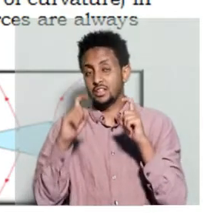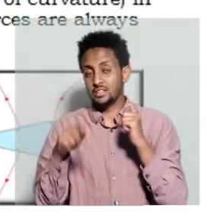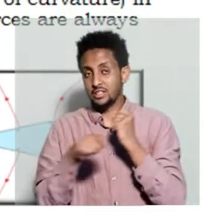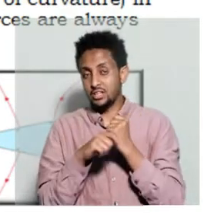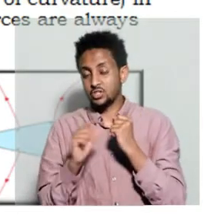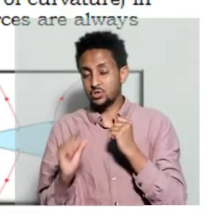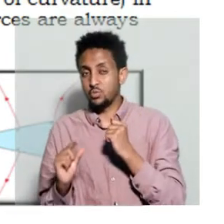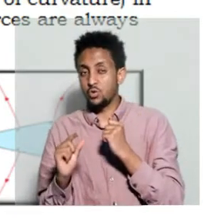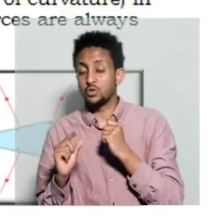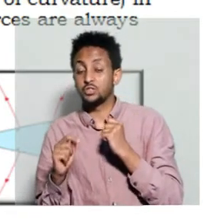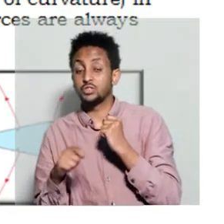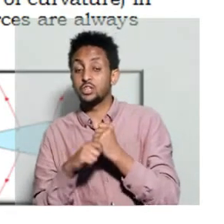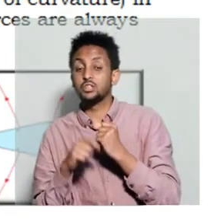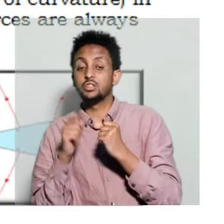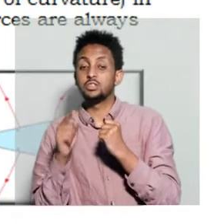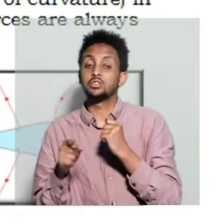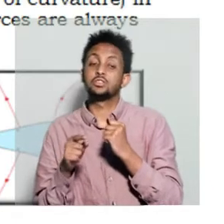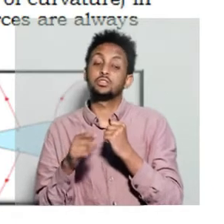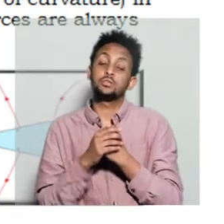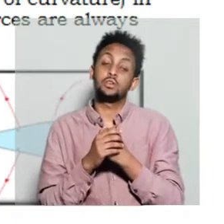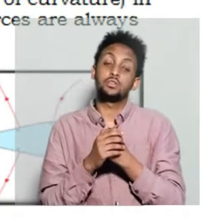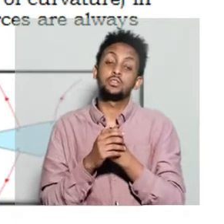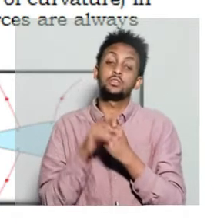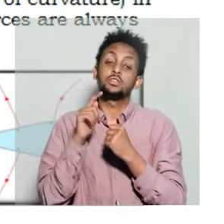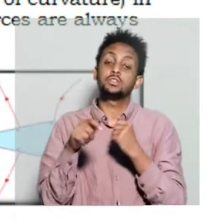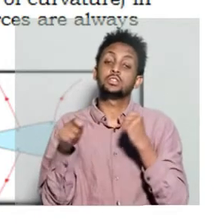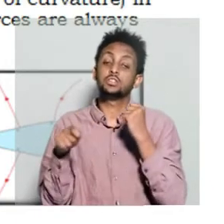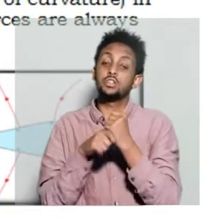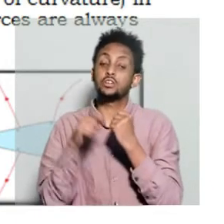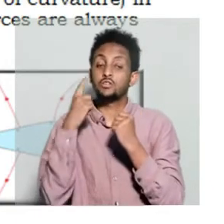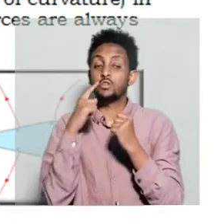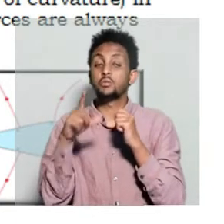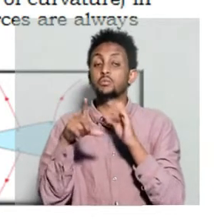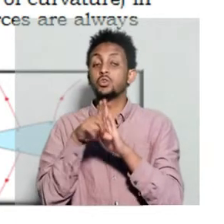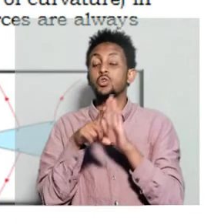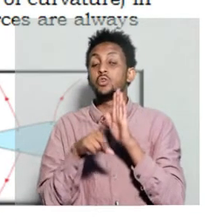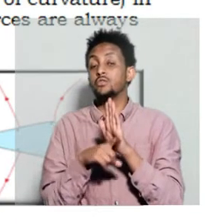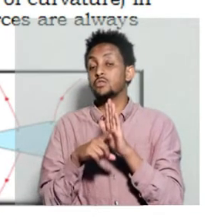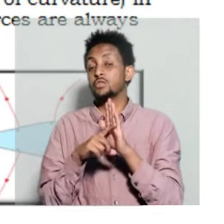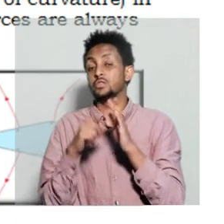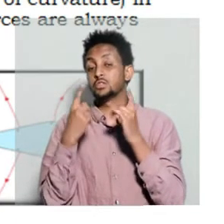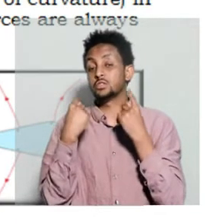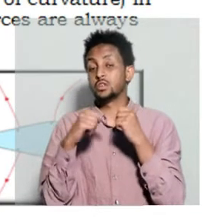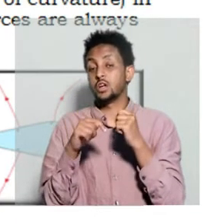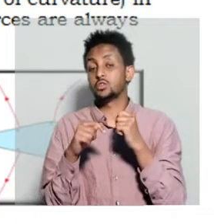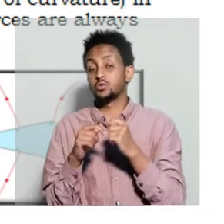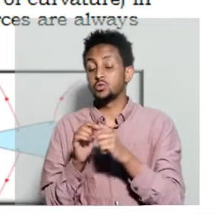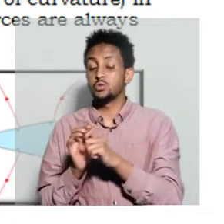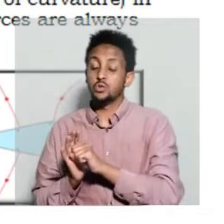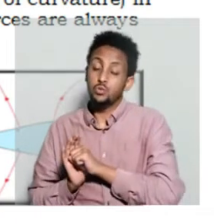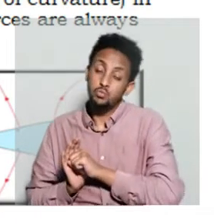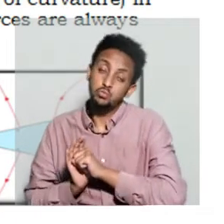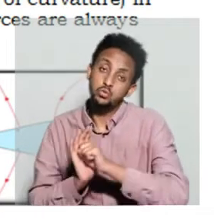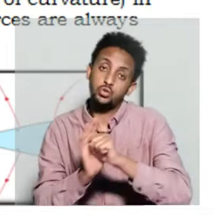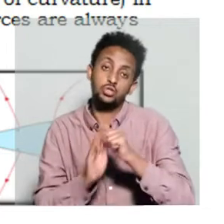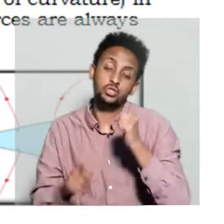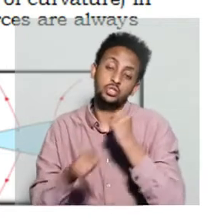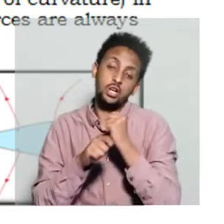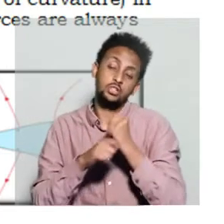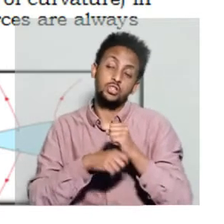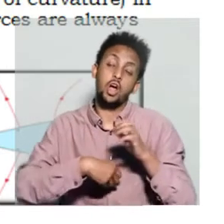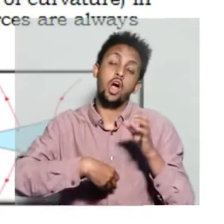charge nearer to this main charge, this charge from the law of electrostatics tries to push the charge